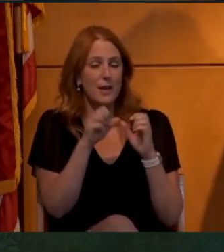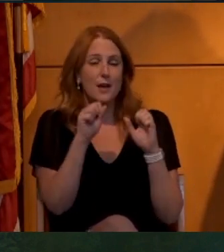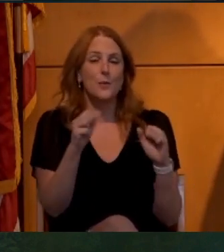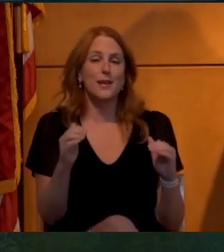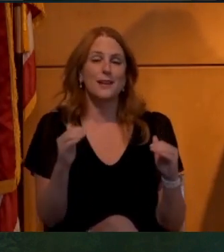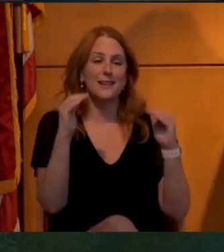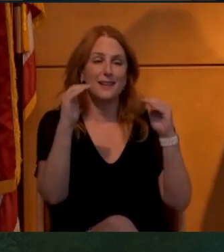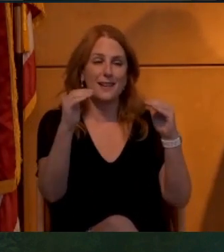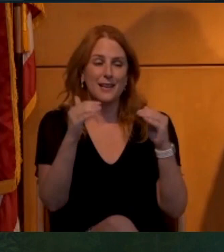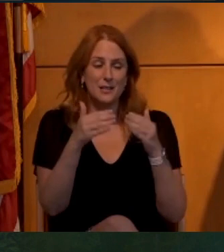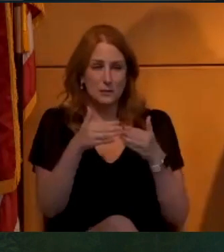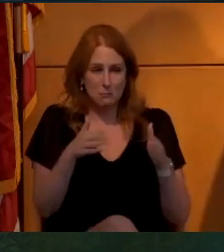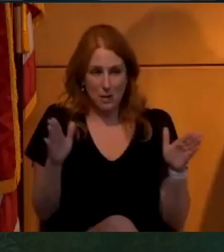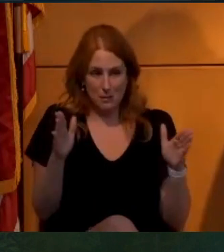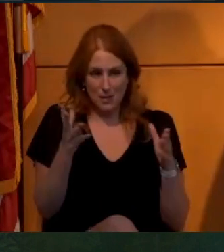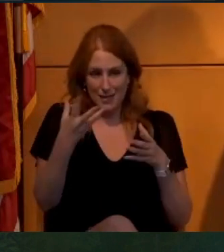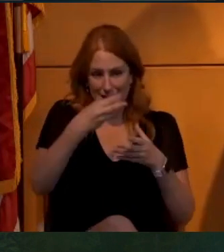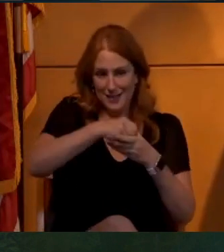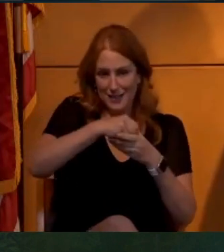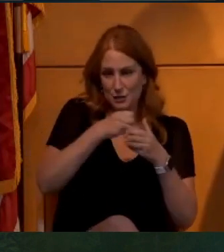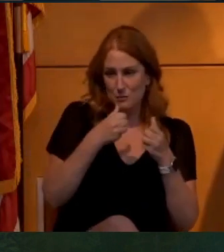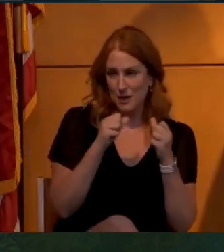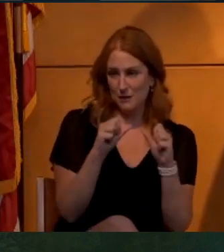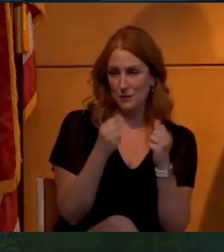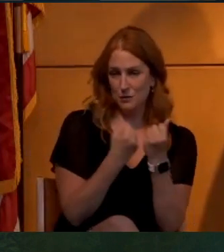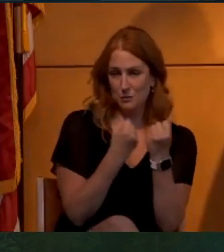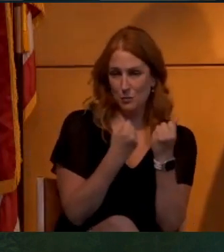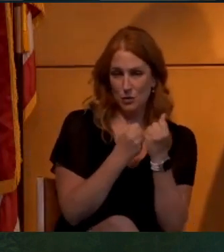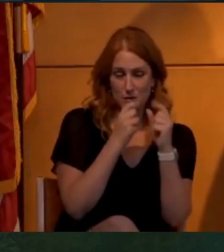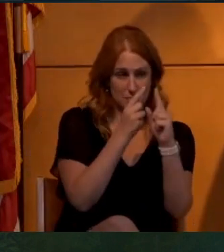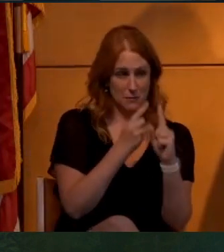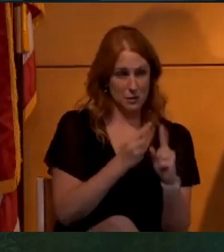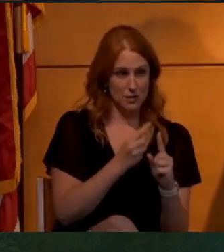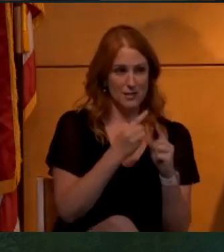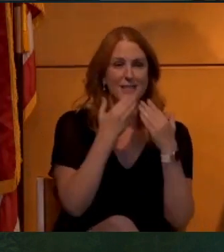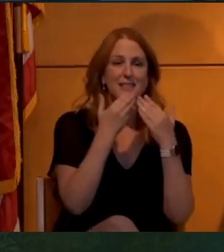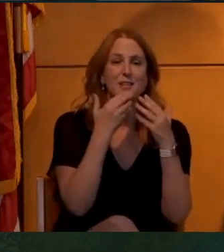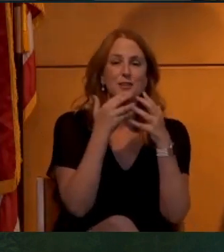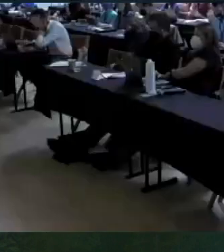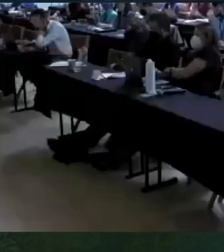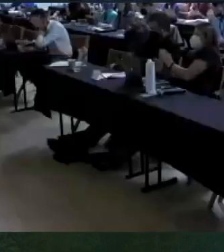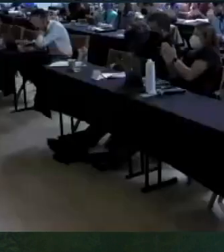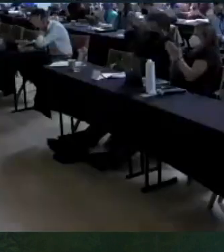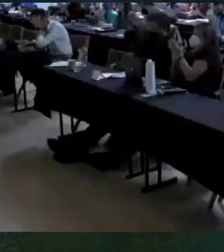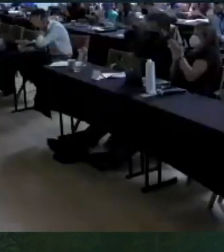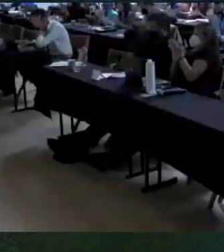public engagement efforts supporting missions and research programs. Thank you very much.